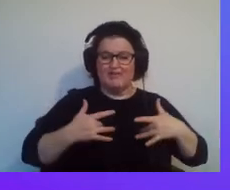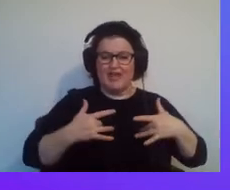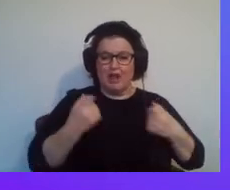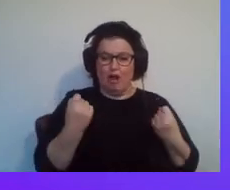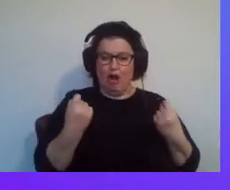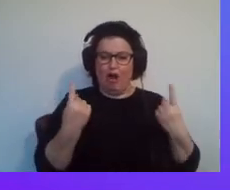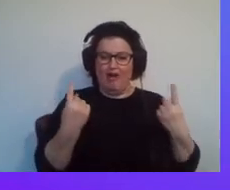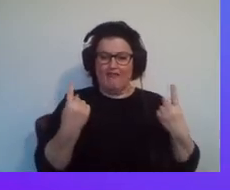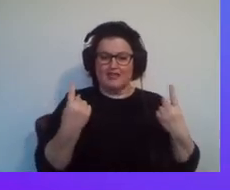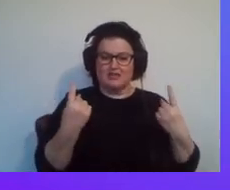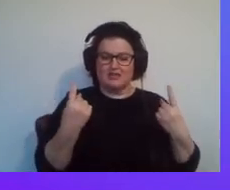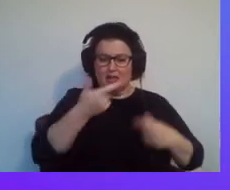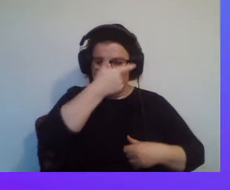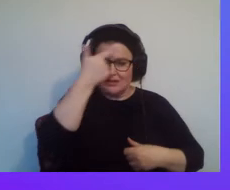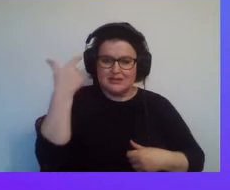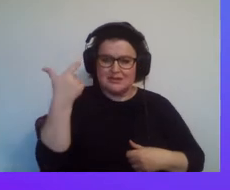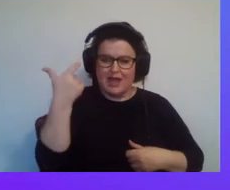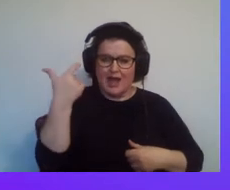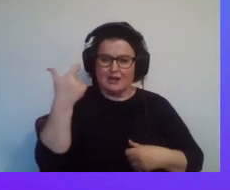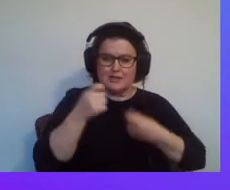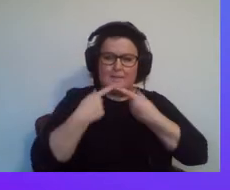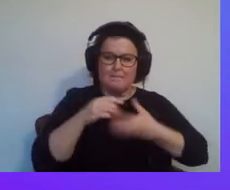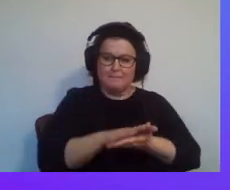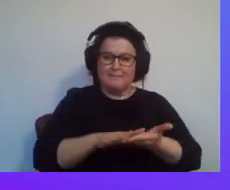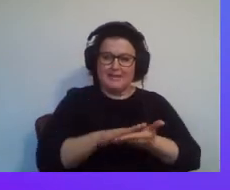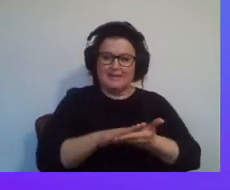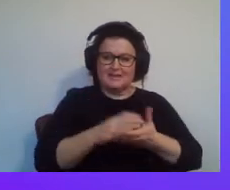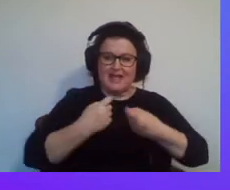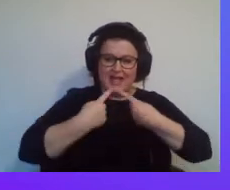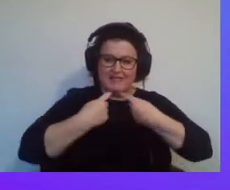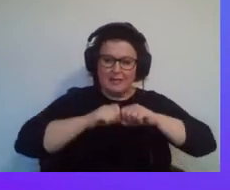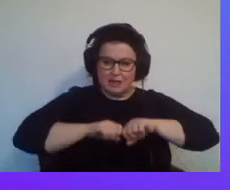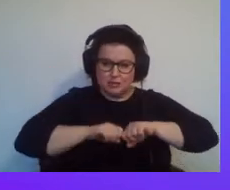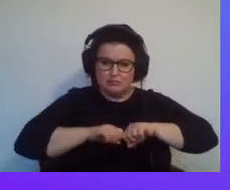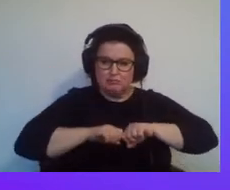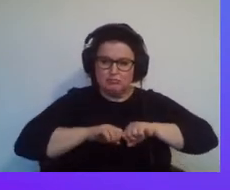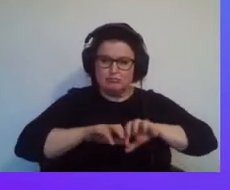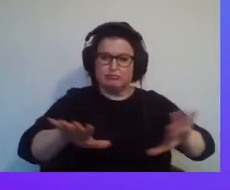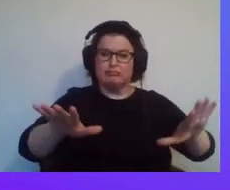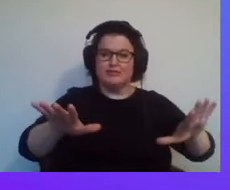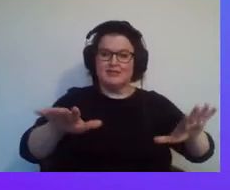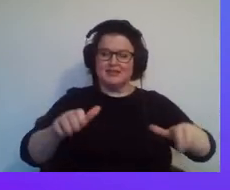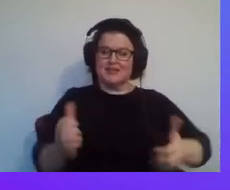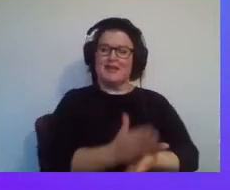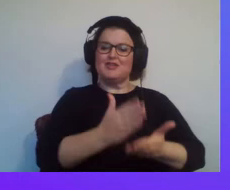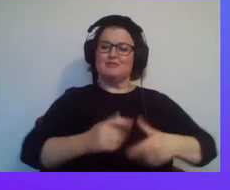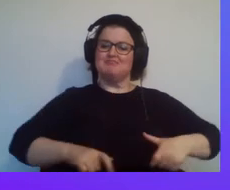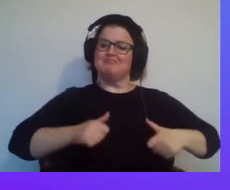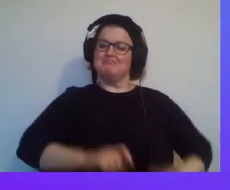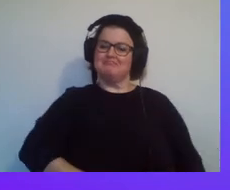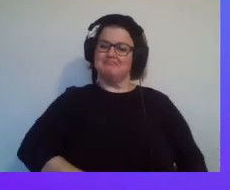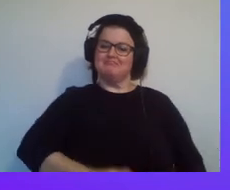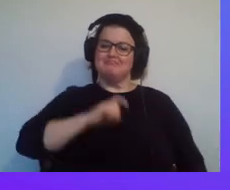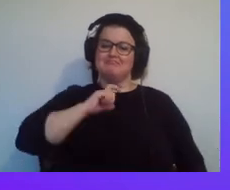know, founded Operation Black Vote 20 years ago and is one of the strongest voices in the Black community in the country. So I was